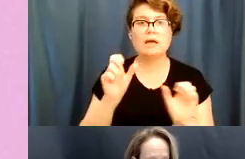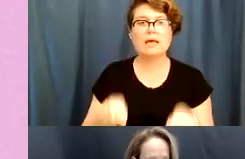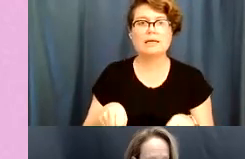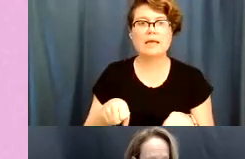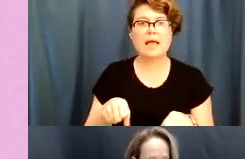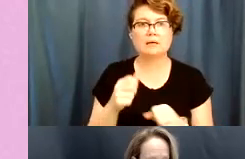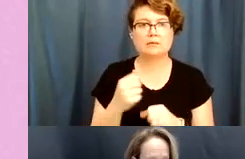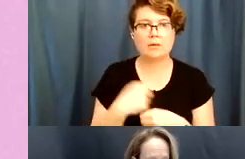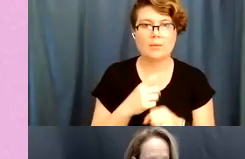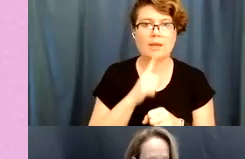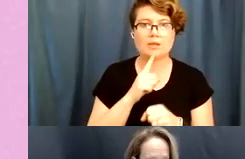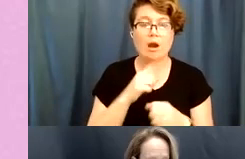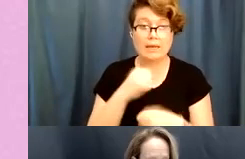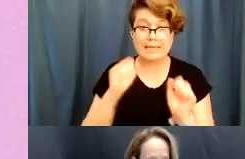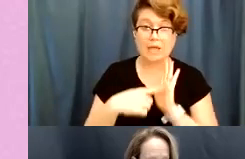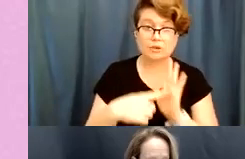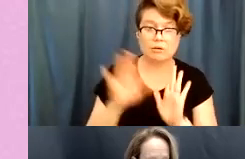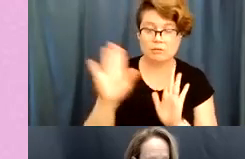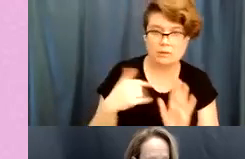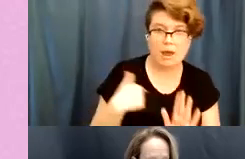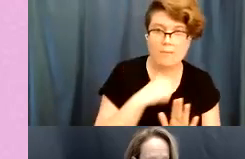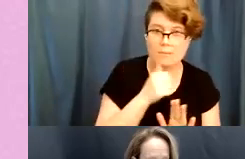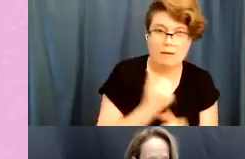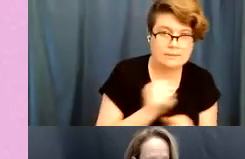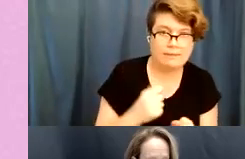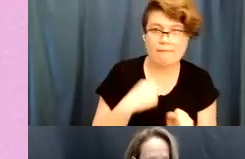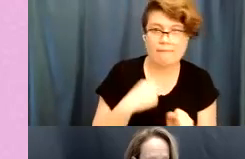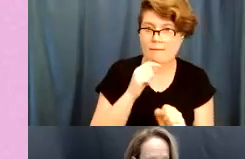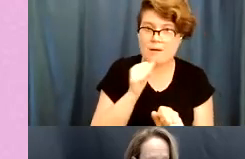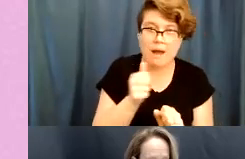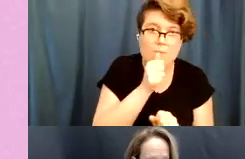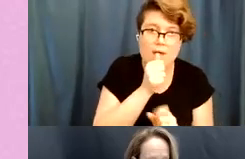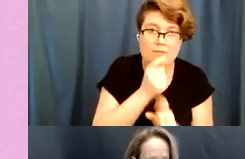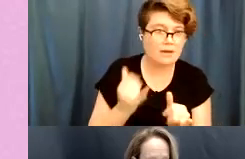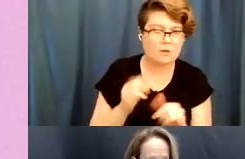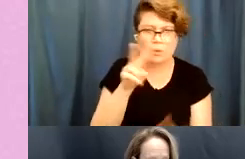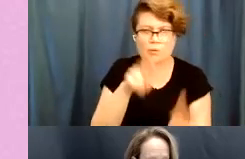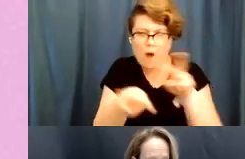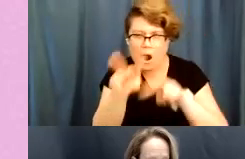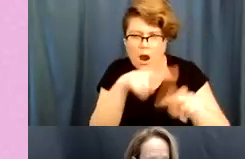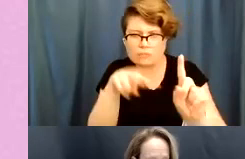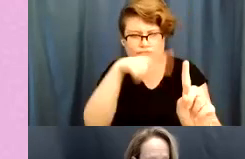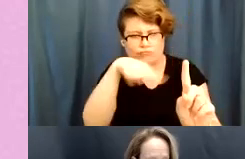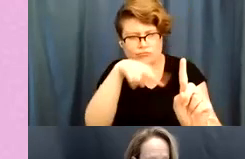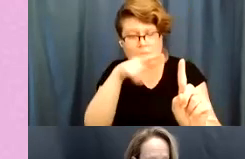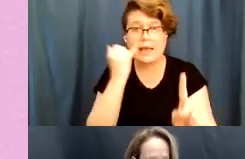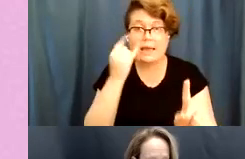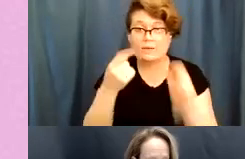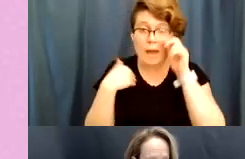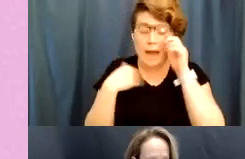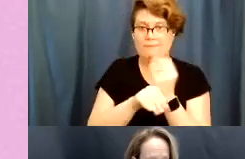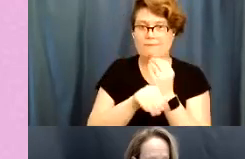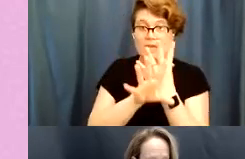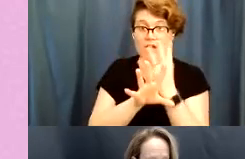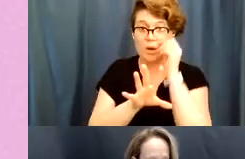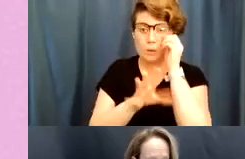safety, and the emotional state of the survivor. Listen and observe, especially if you're offering video teleservices,